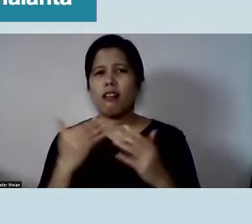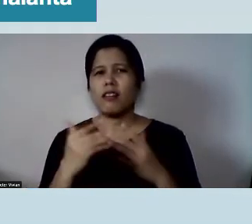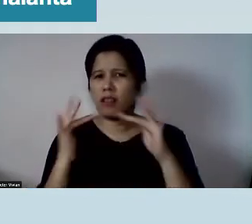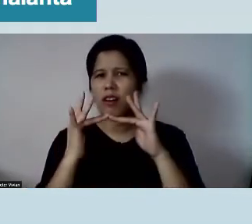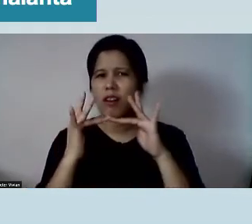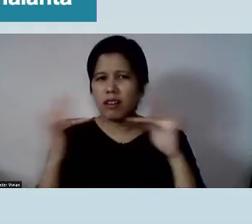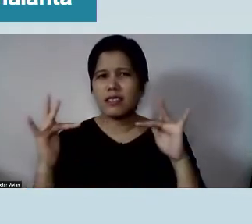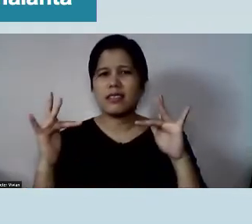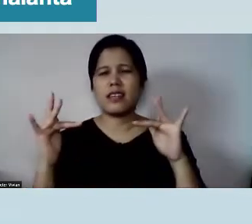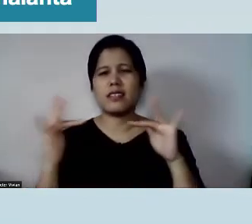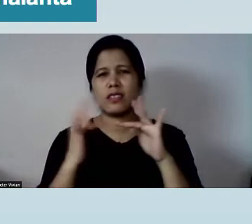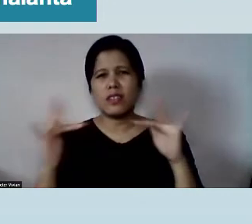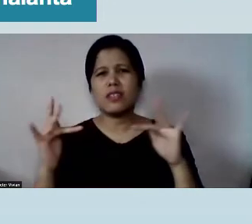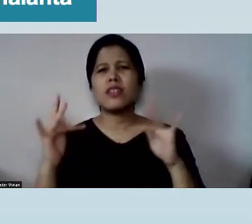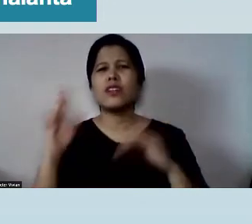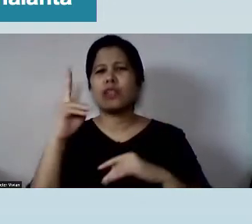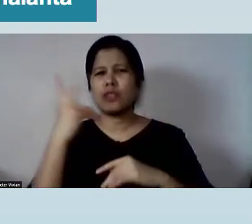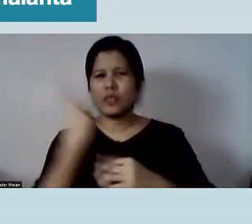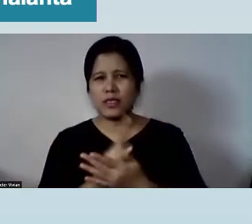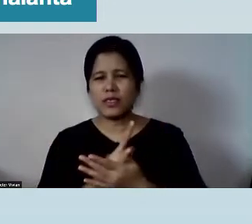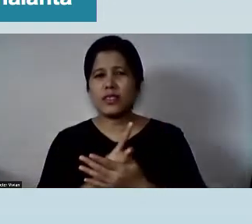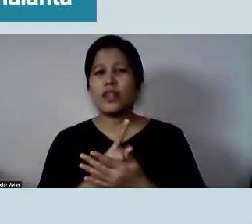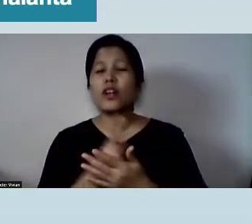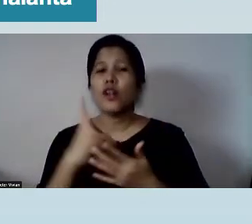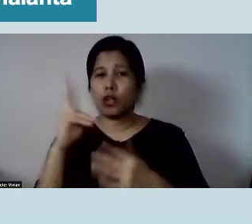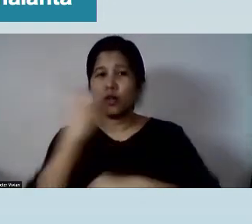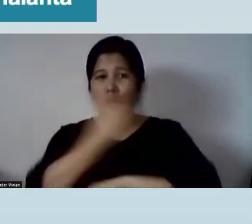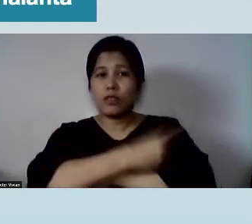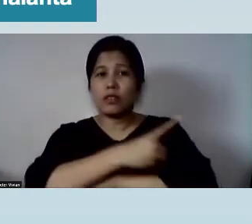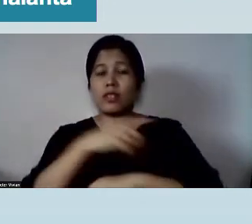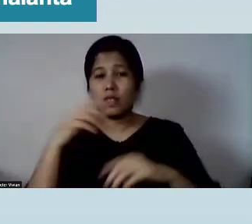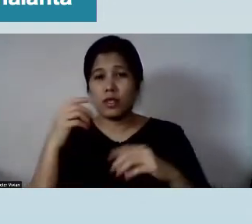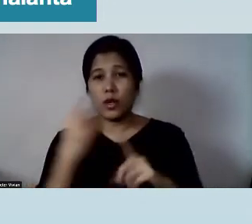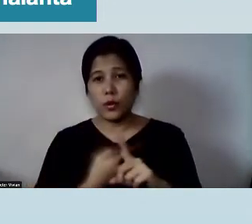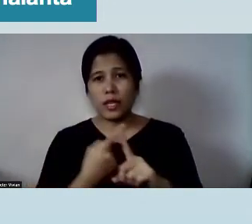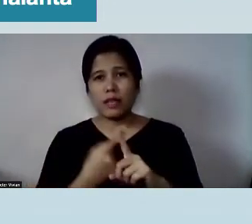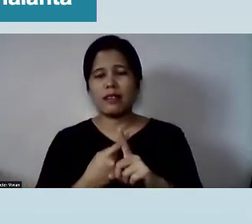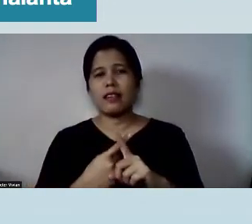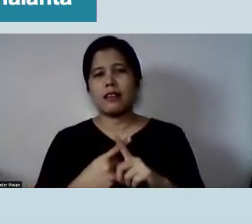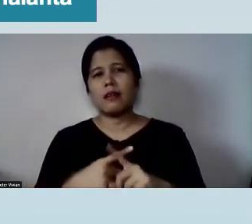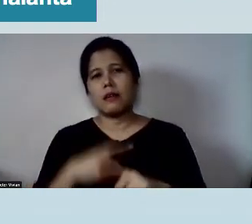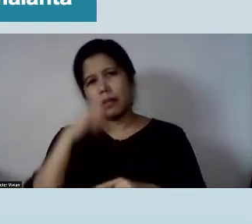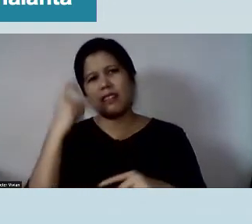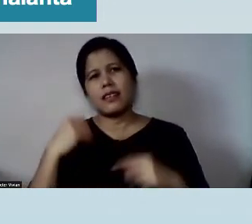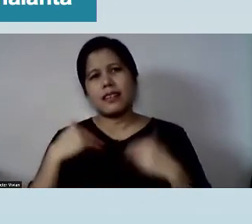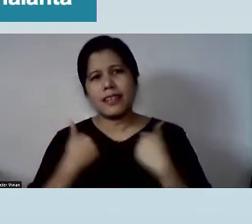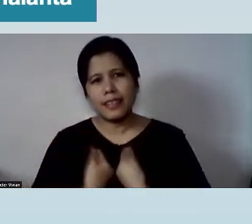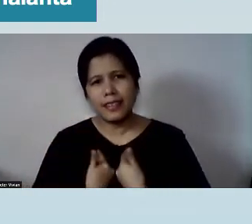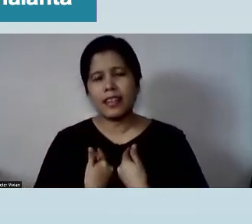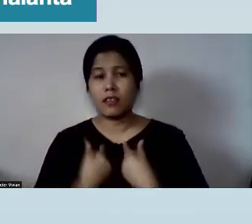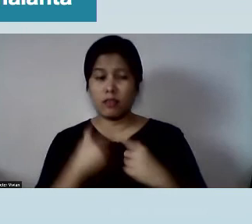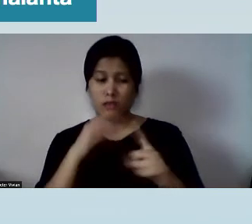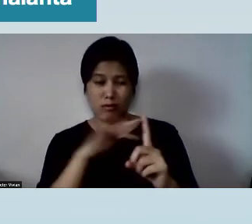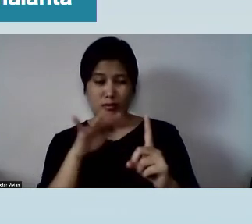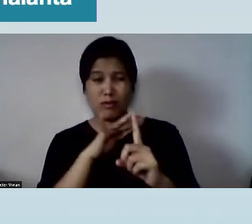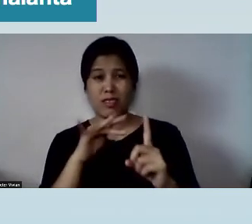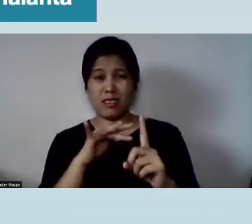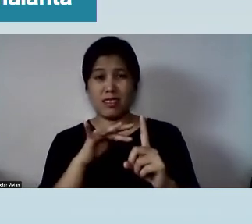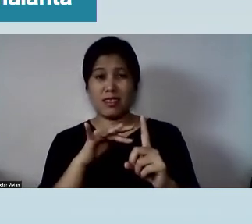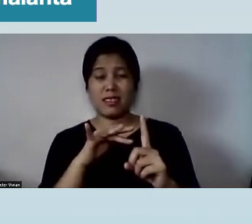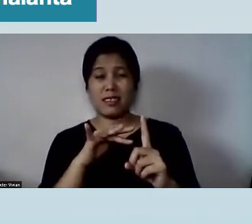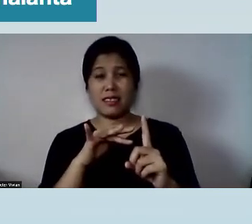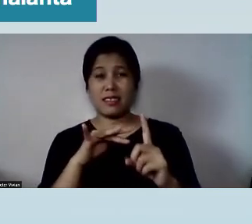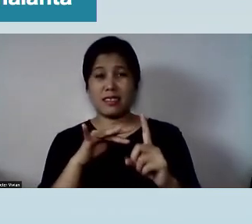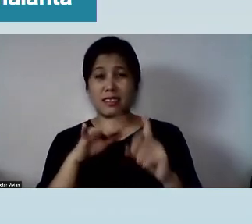consults 2 days a week only and 2 to 3 patients because it gets so tiring to watch the child. Diba? Ibang iba